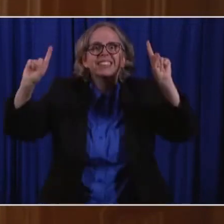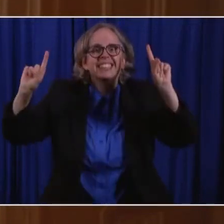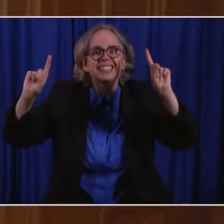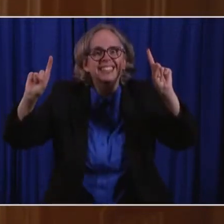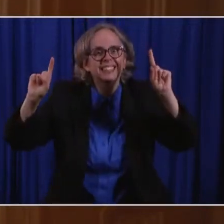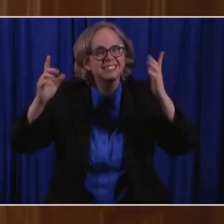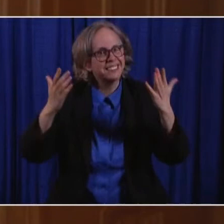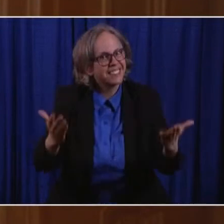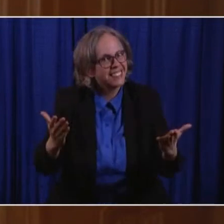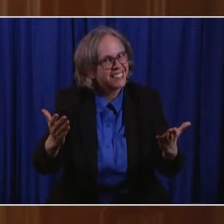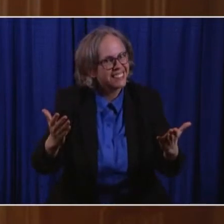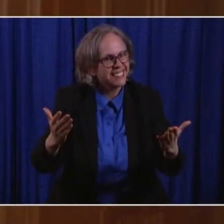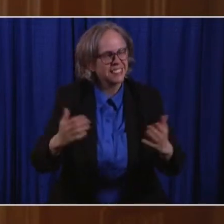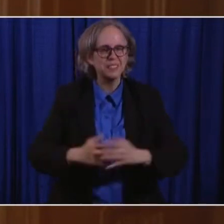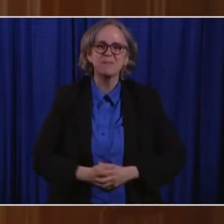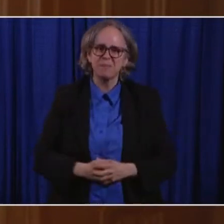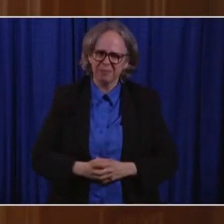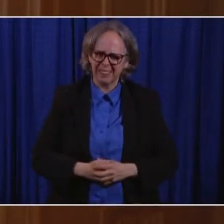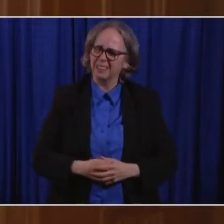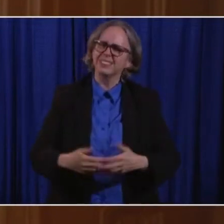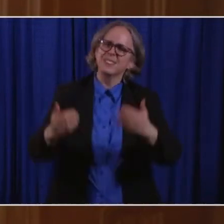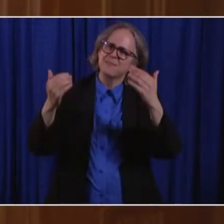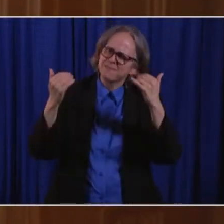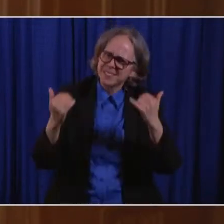So where are we today?